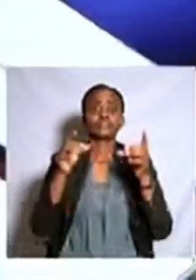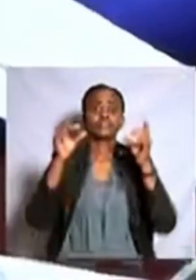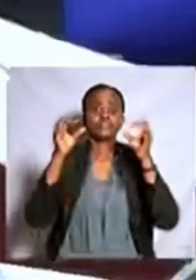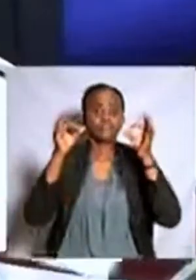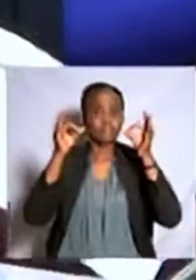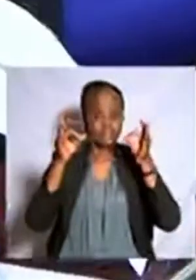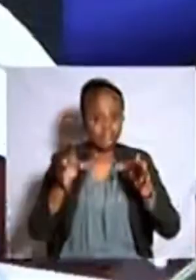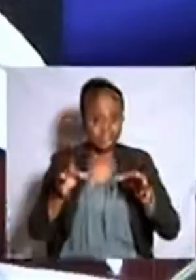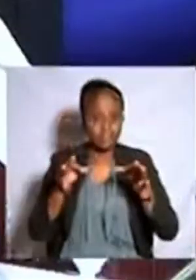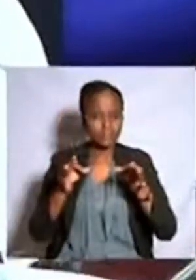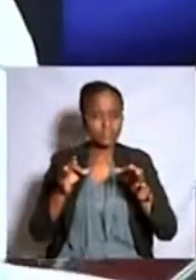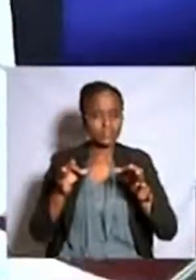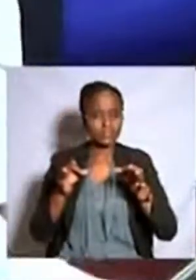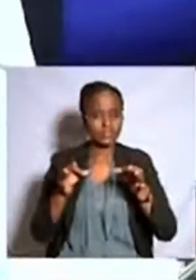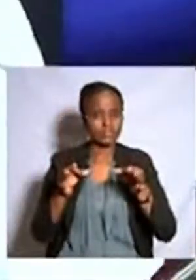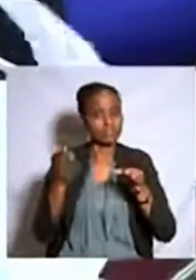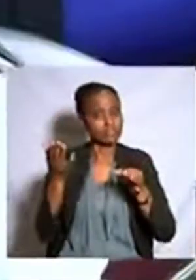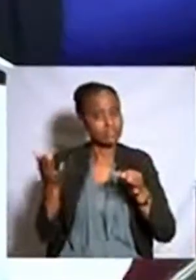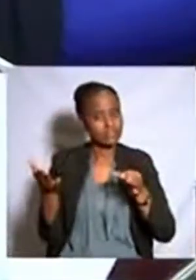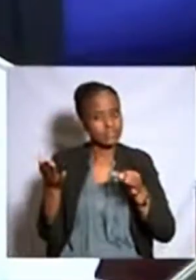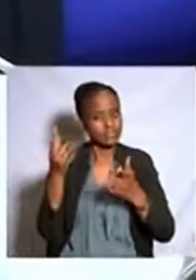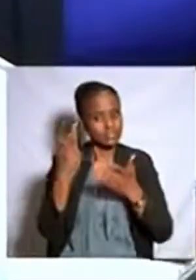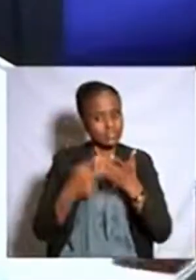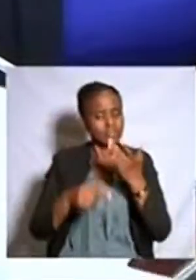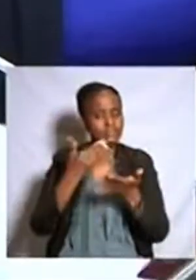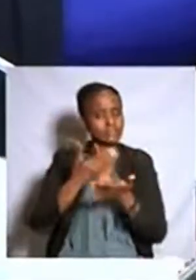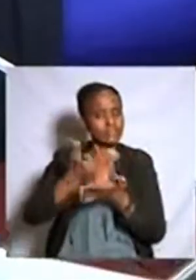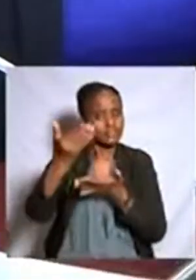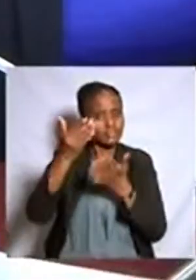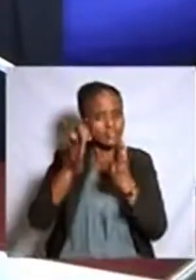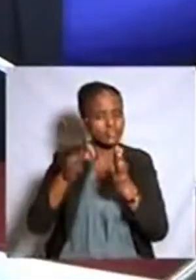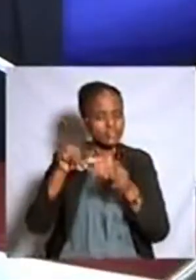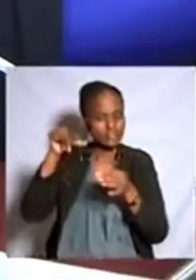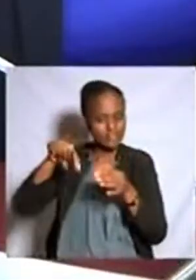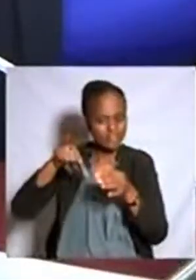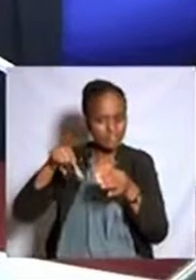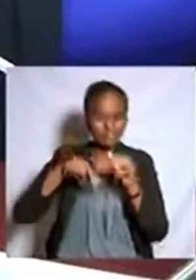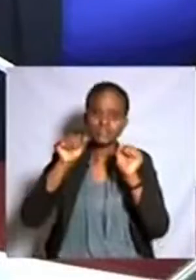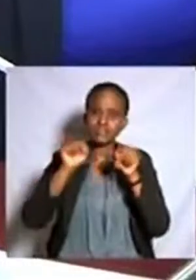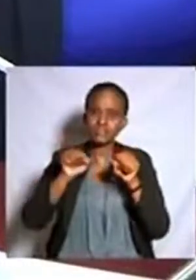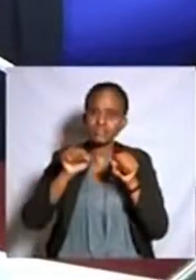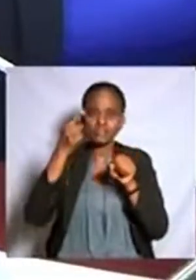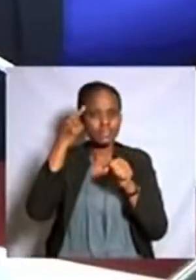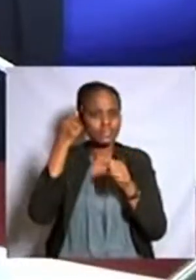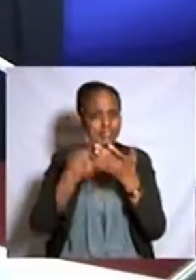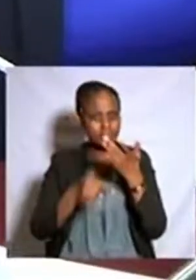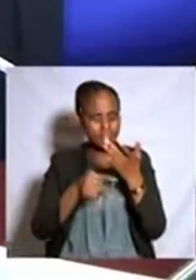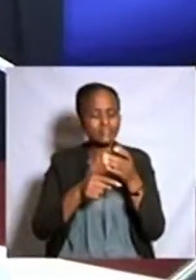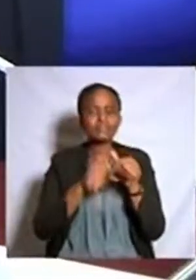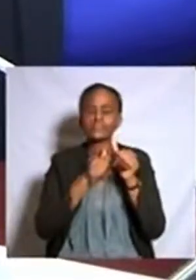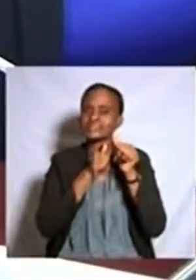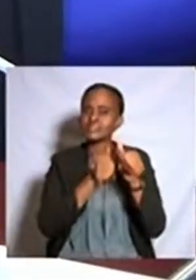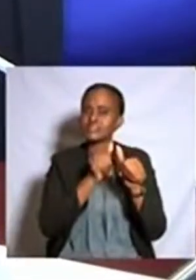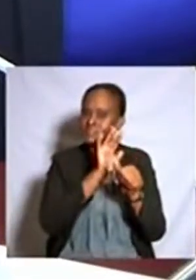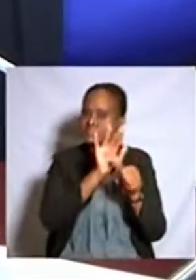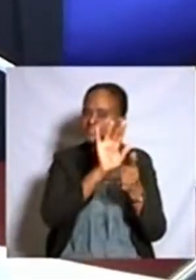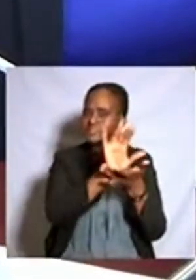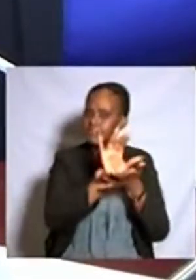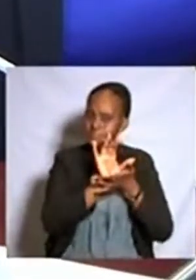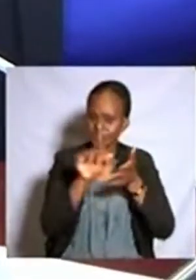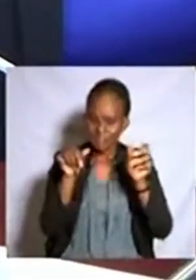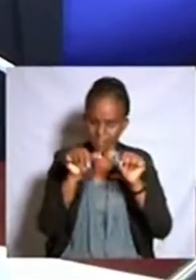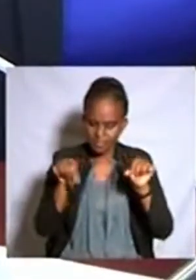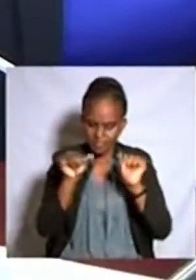determined by what the customer can qualify for based on the applicable credit